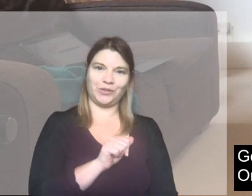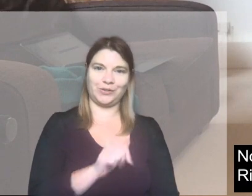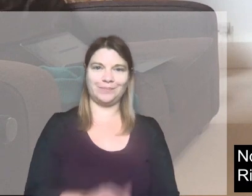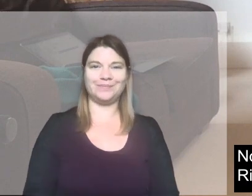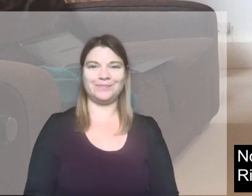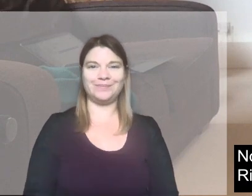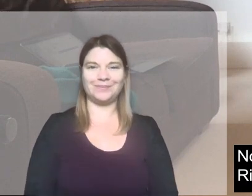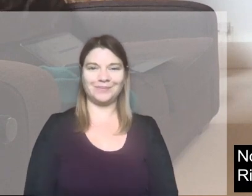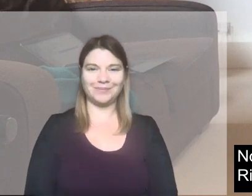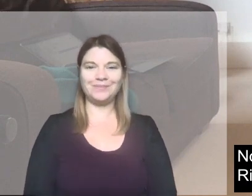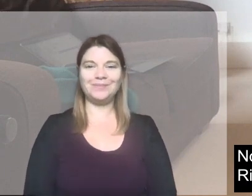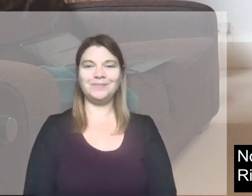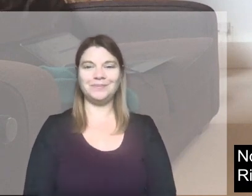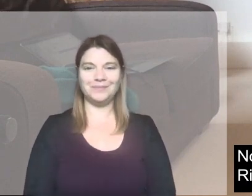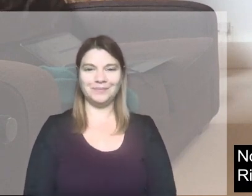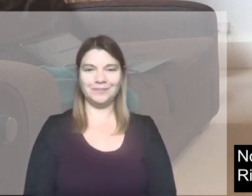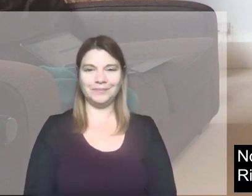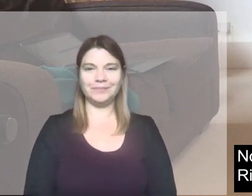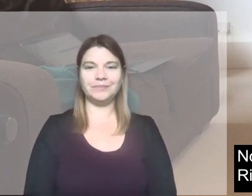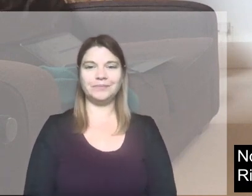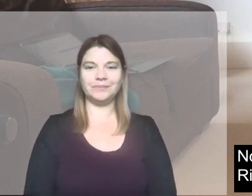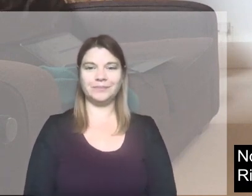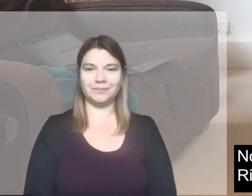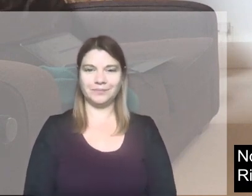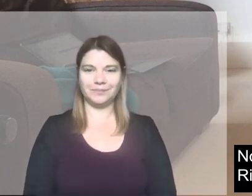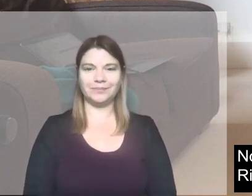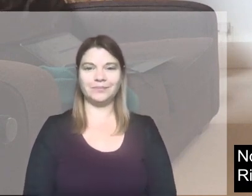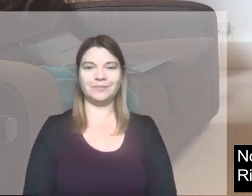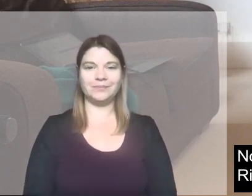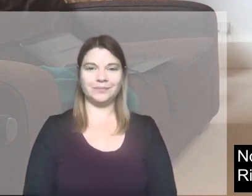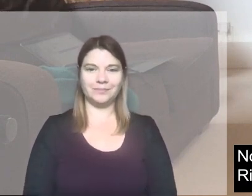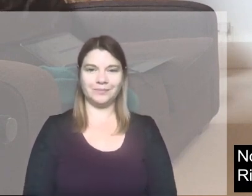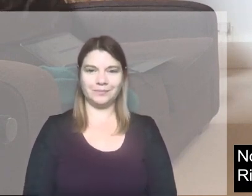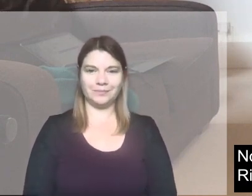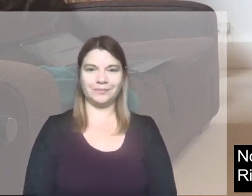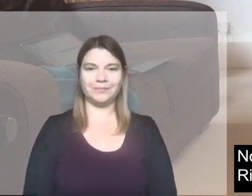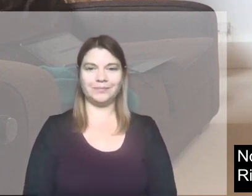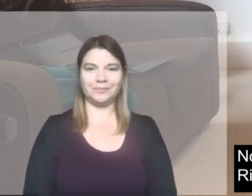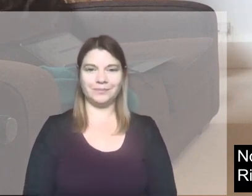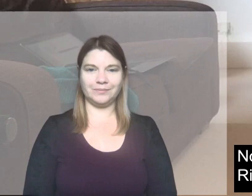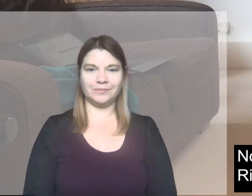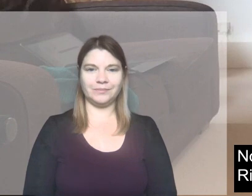1, 2, 3, 4, now switch, right arm forwards, left arm,